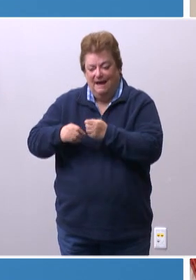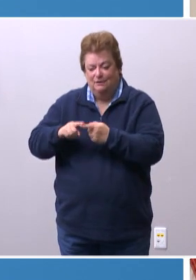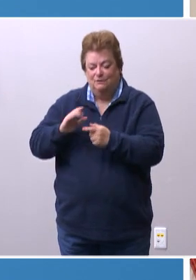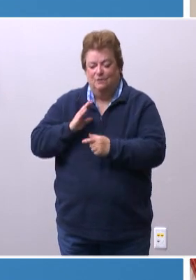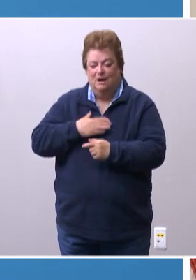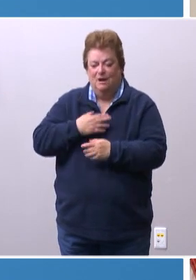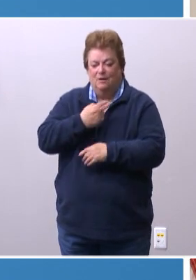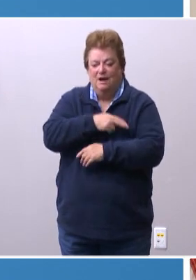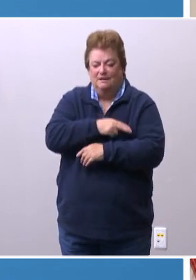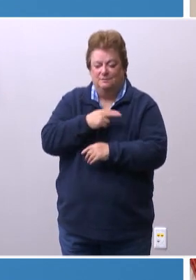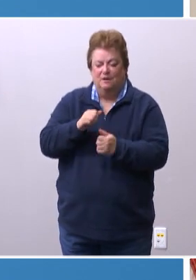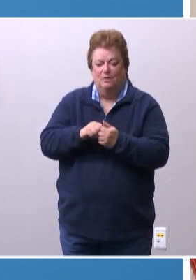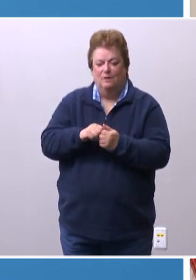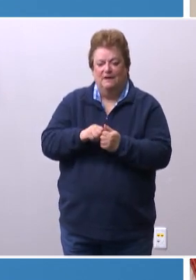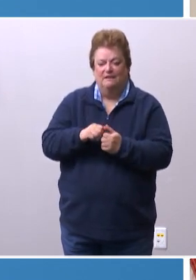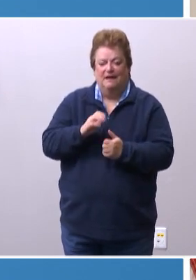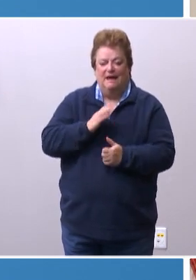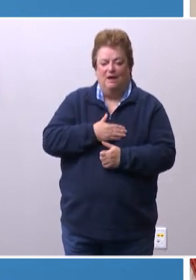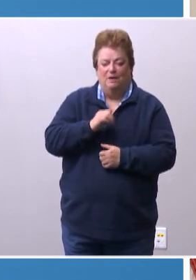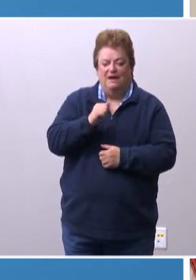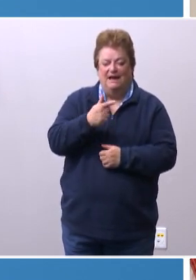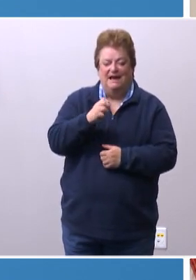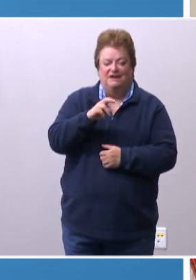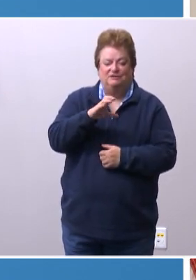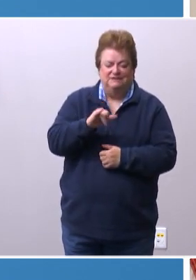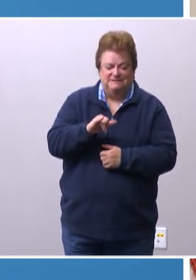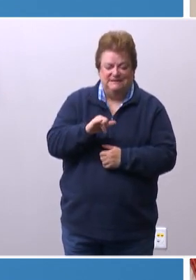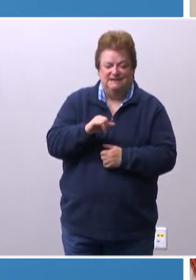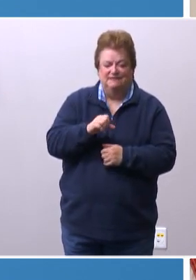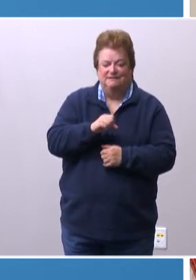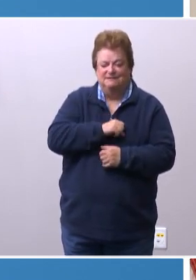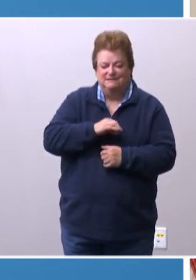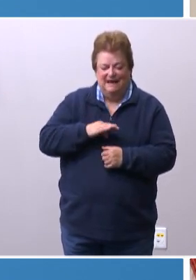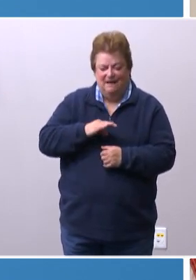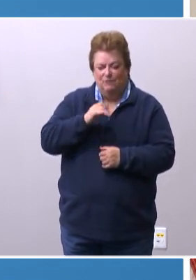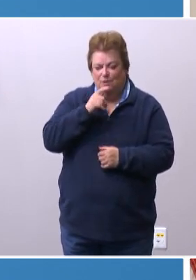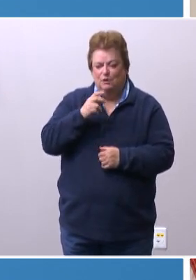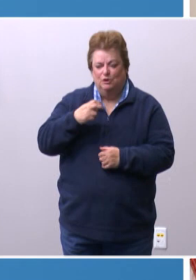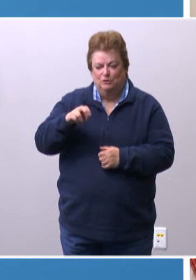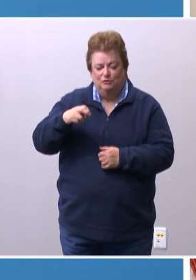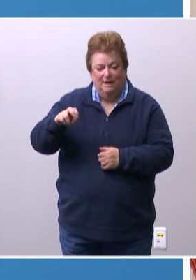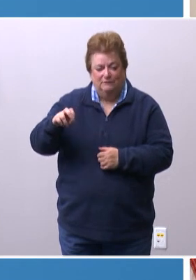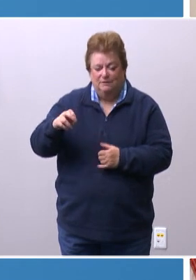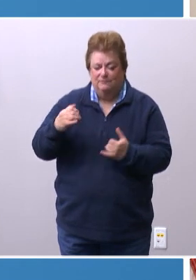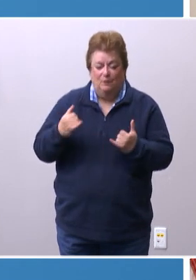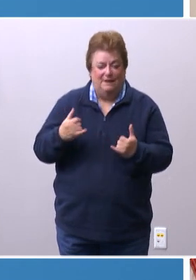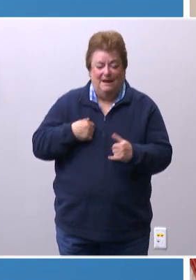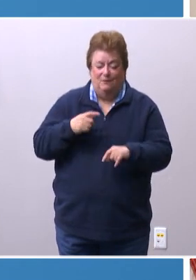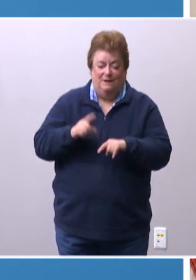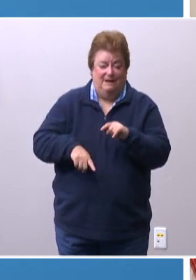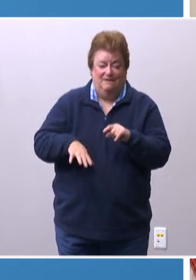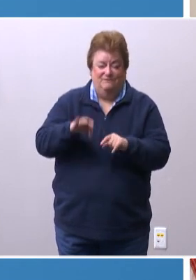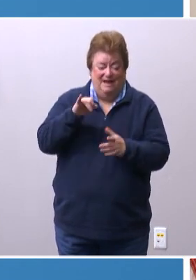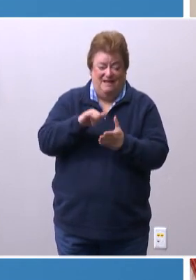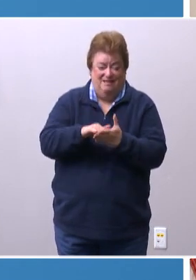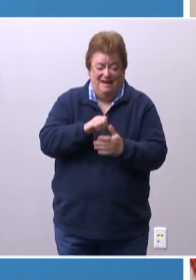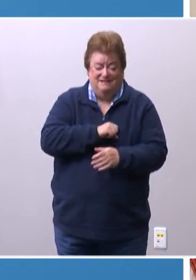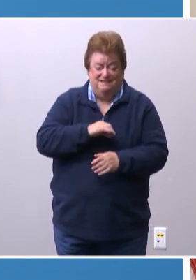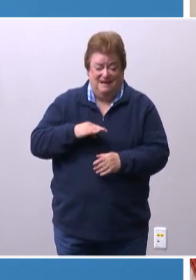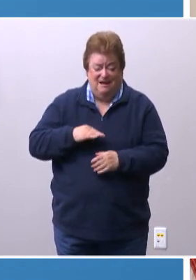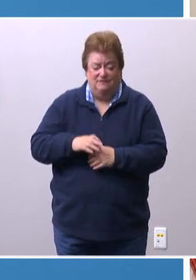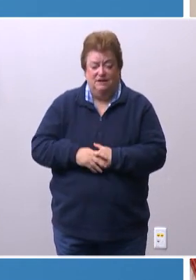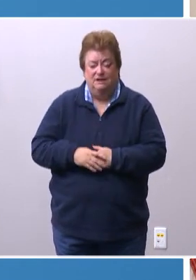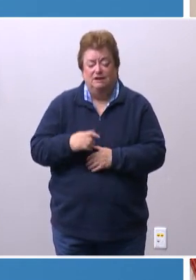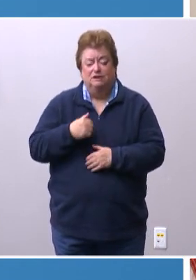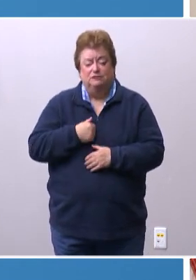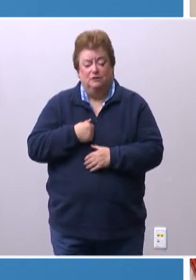with traveling or agency staff, and there's simply not those staff to be found right now. So my plea